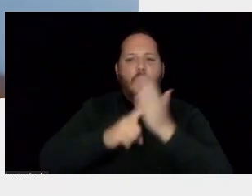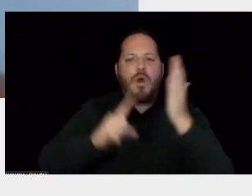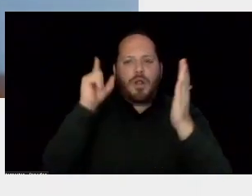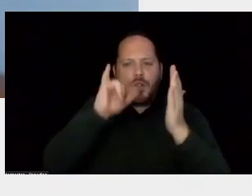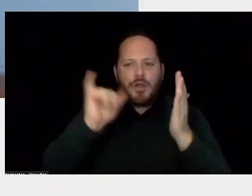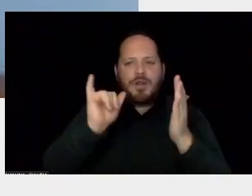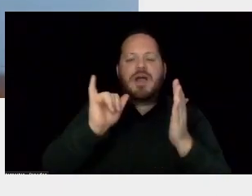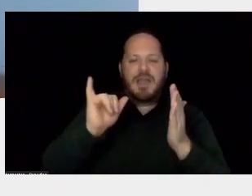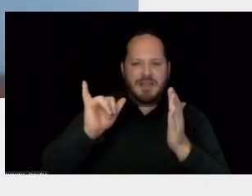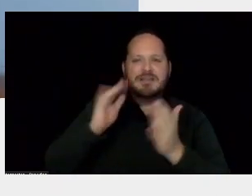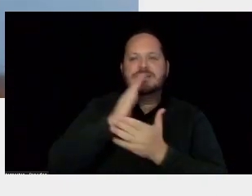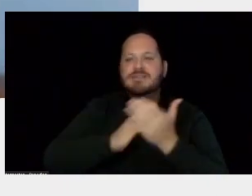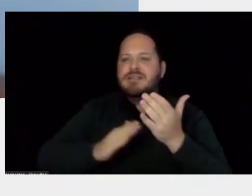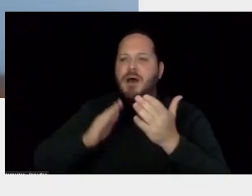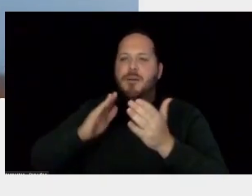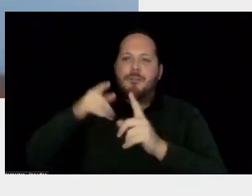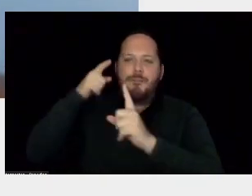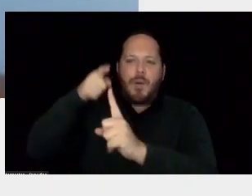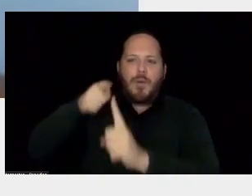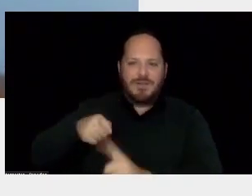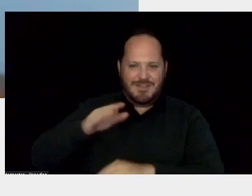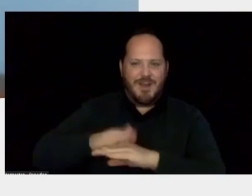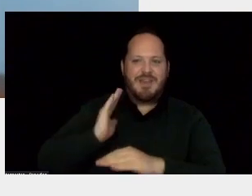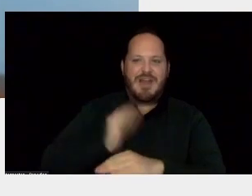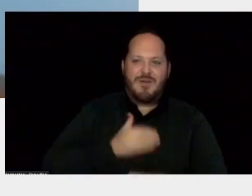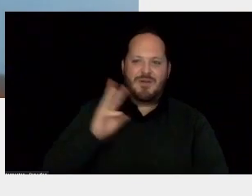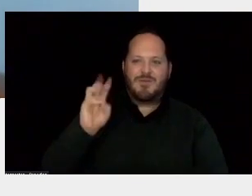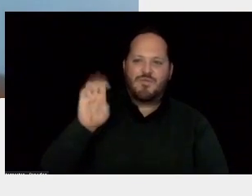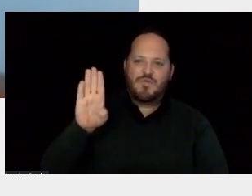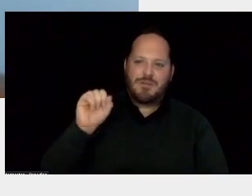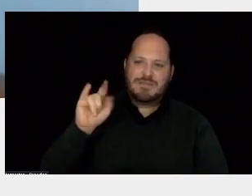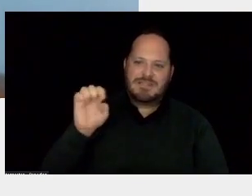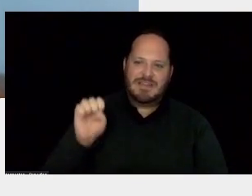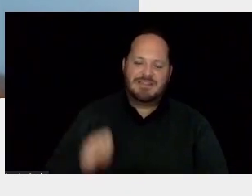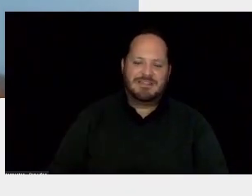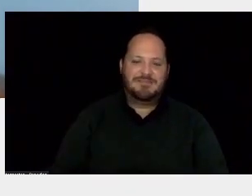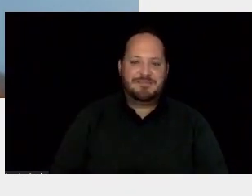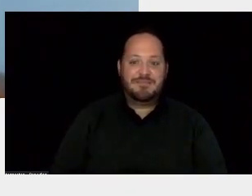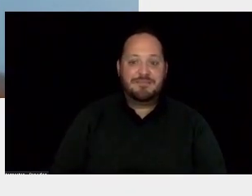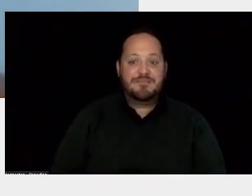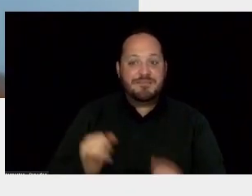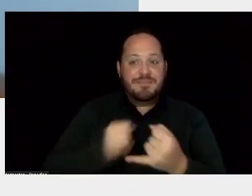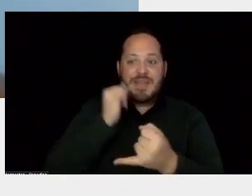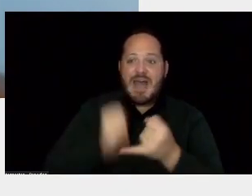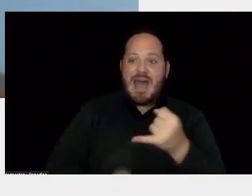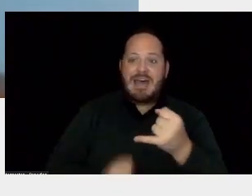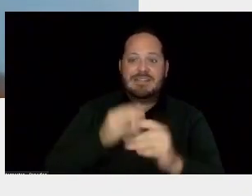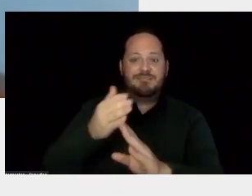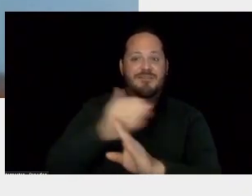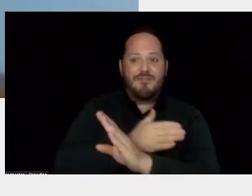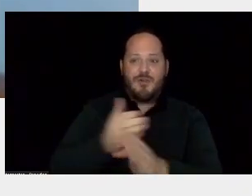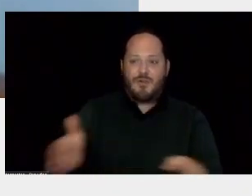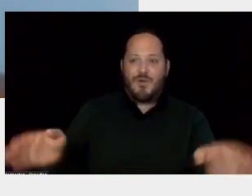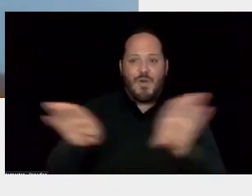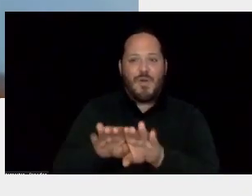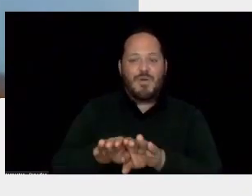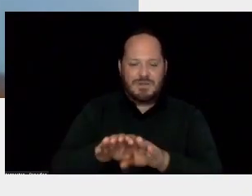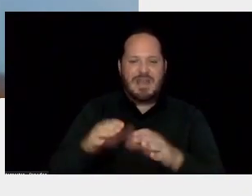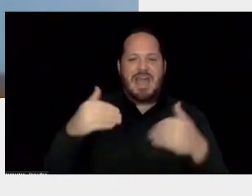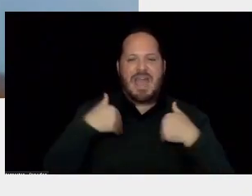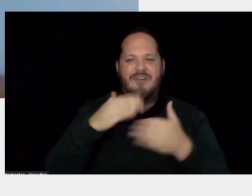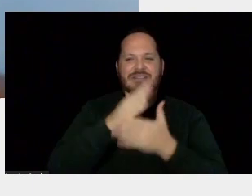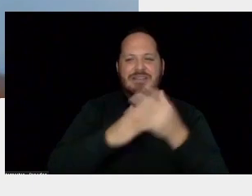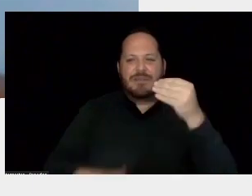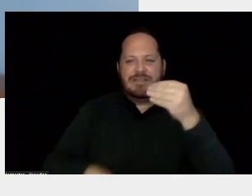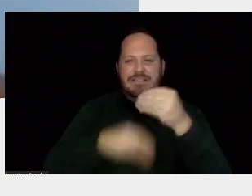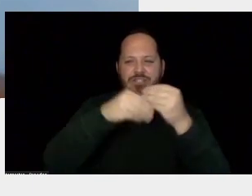our website. Before we close, there's some additional information we think might be helpful because we're